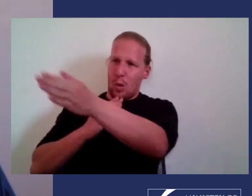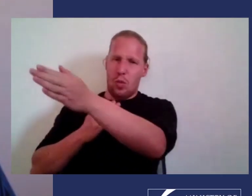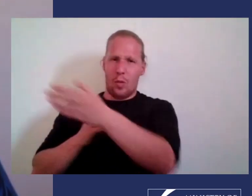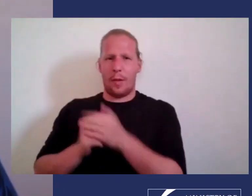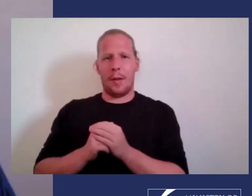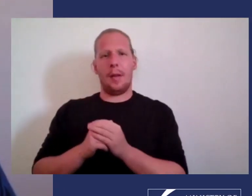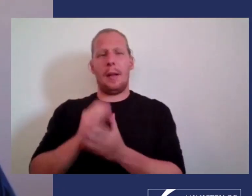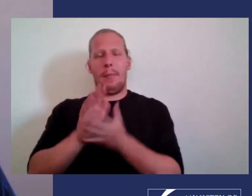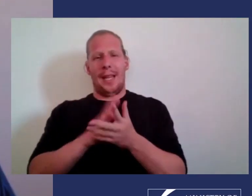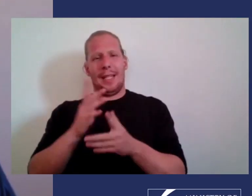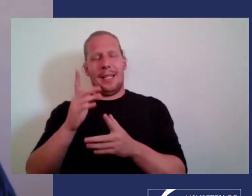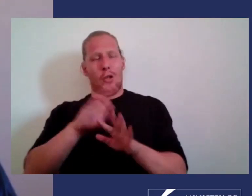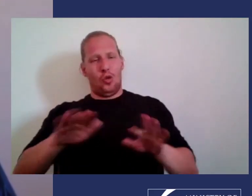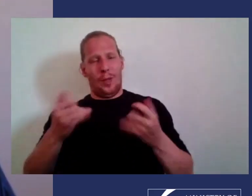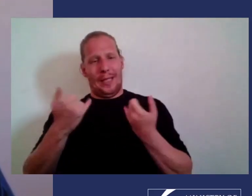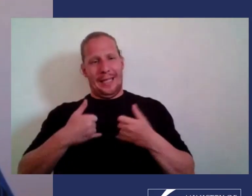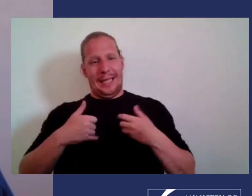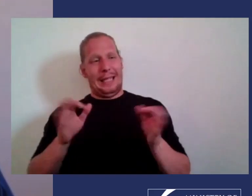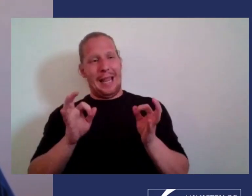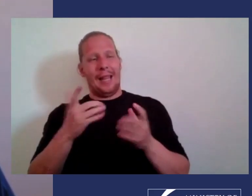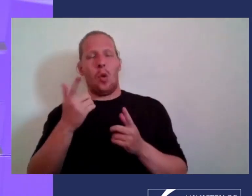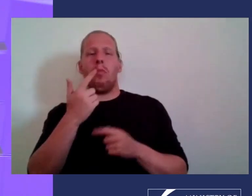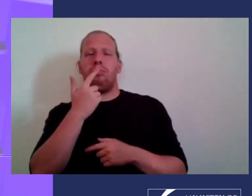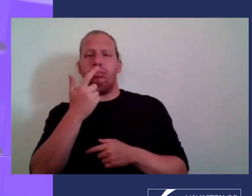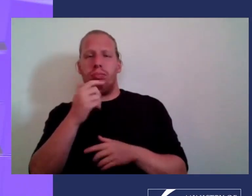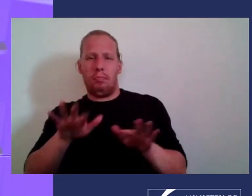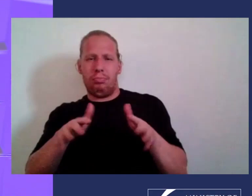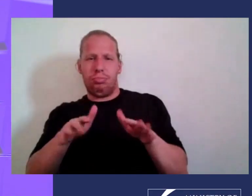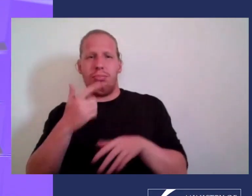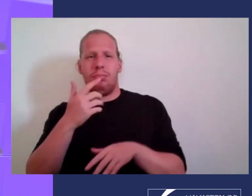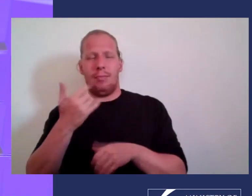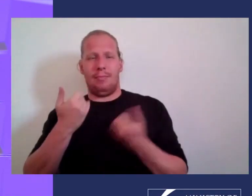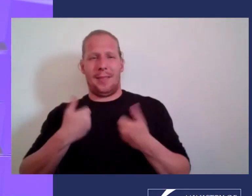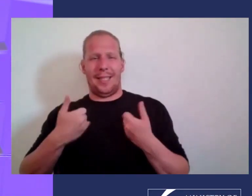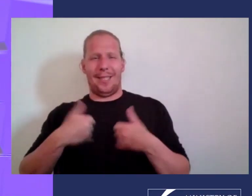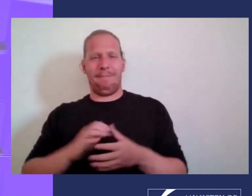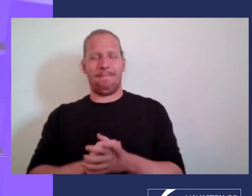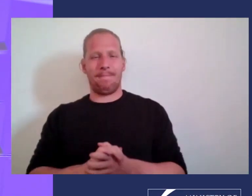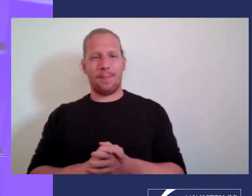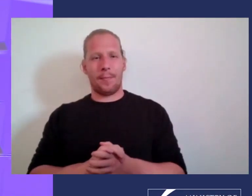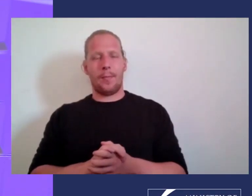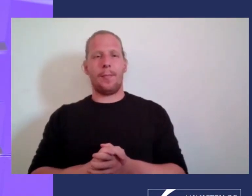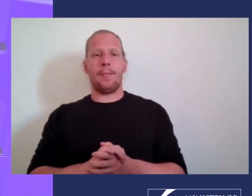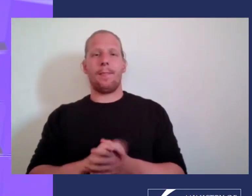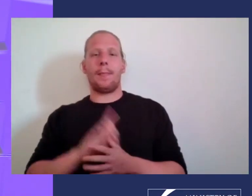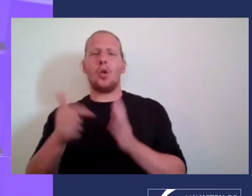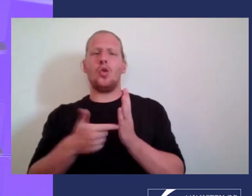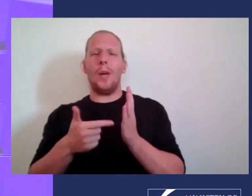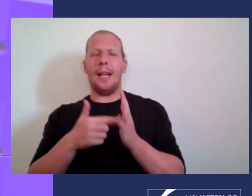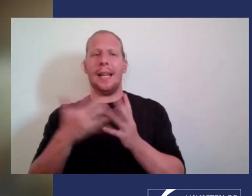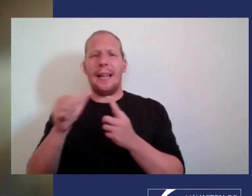get sick at all, or if they do, it's really, really mild. Teuila, do you have any advice for children with allergies?